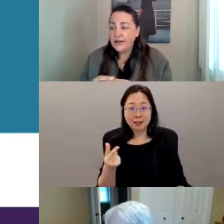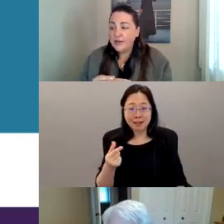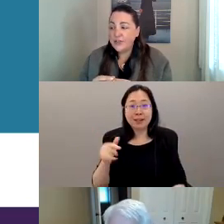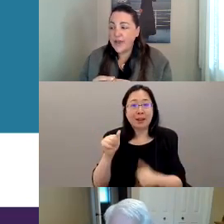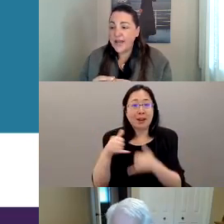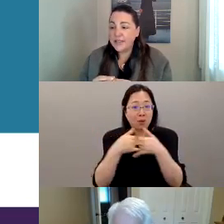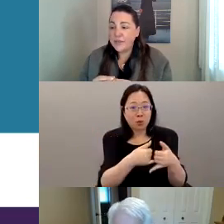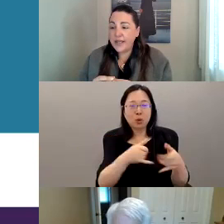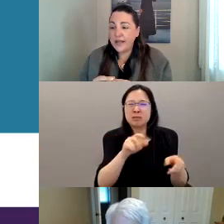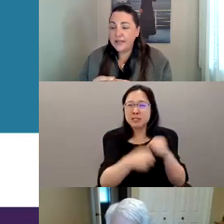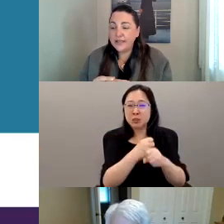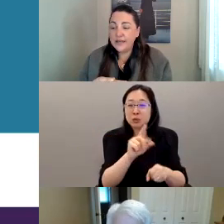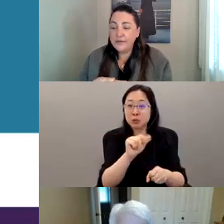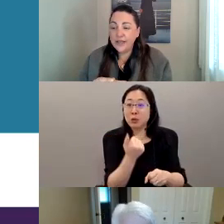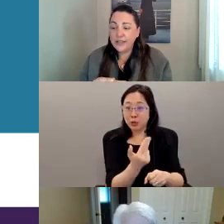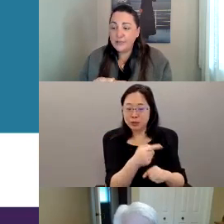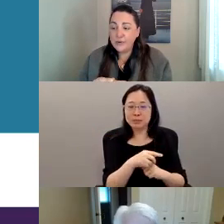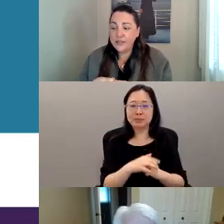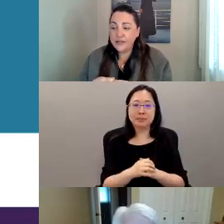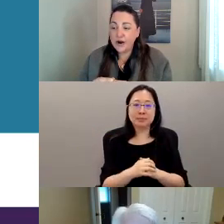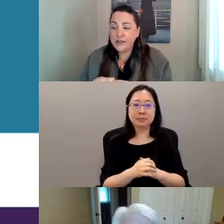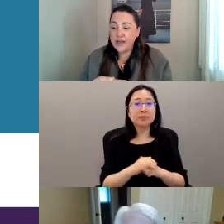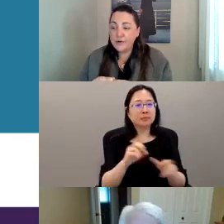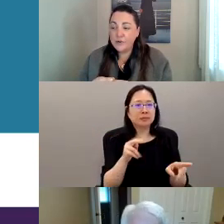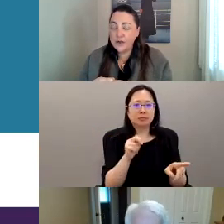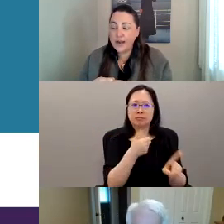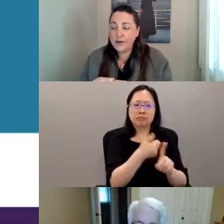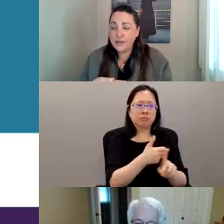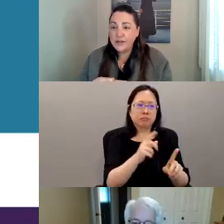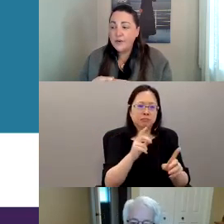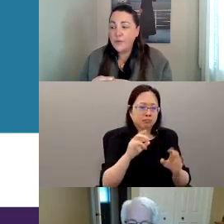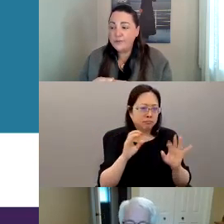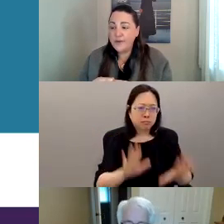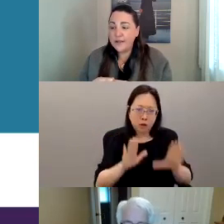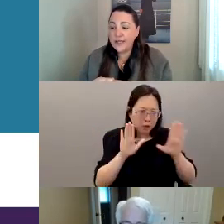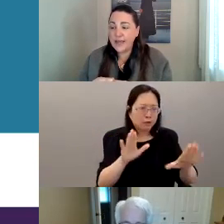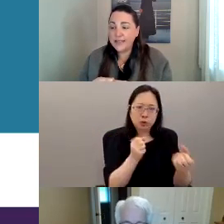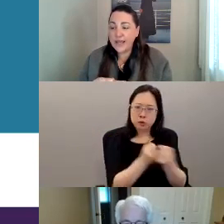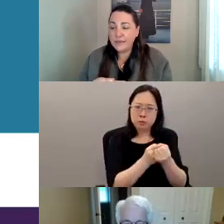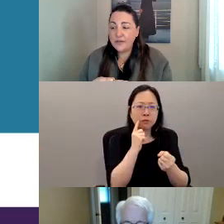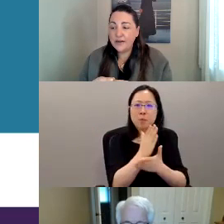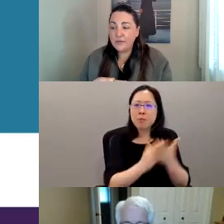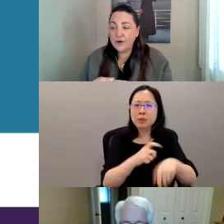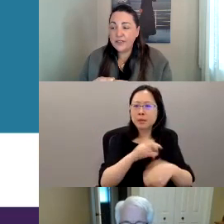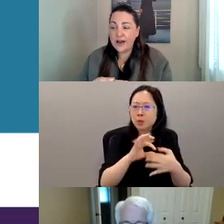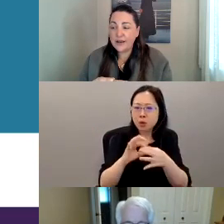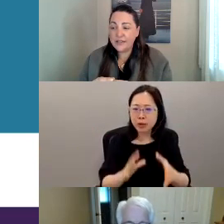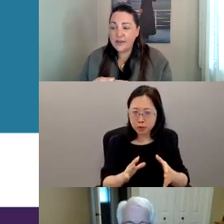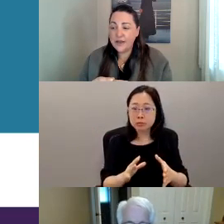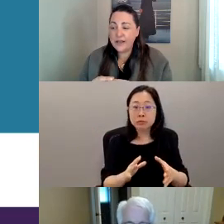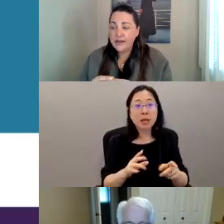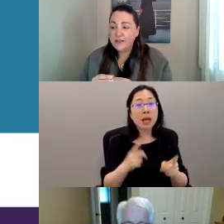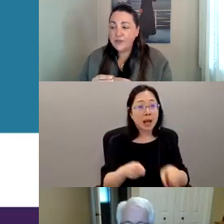2013. Joanne has been a significant support to the part-time coordinators when funding has enabled the network to